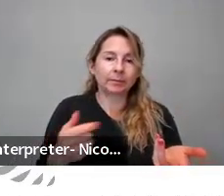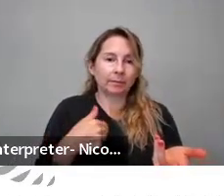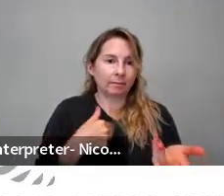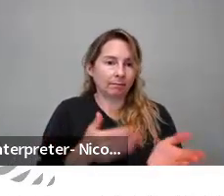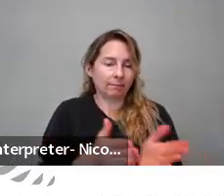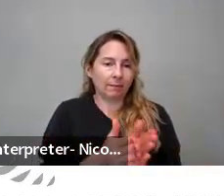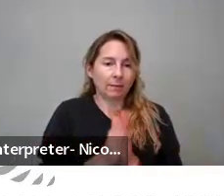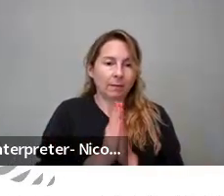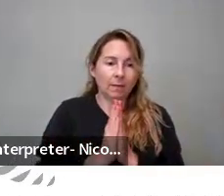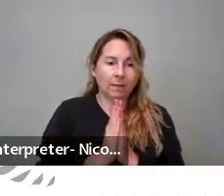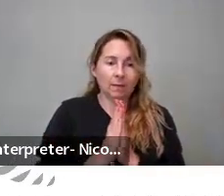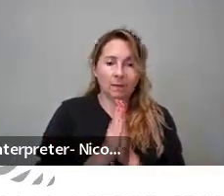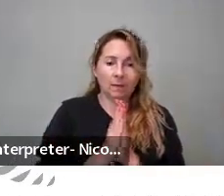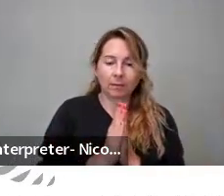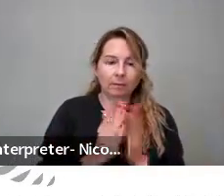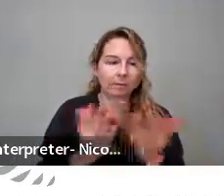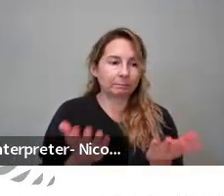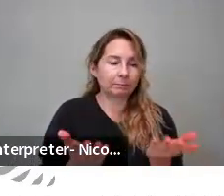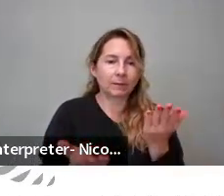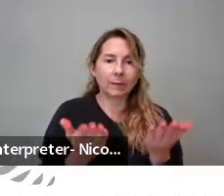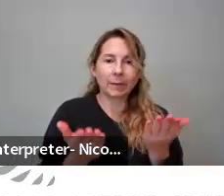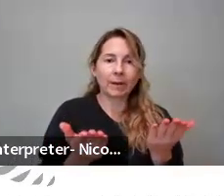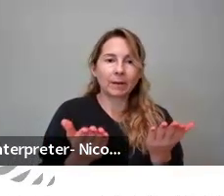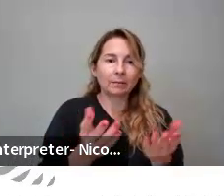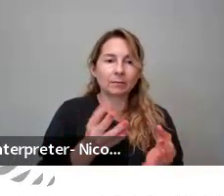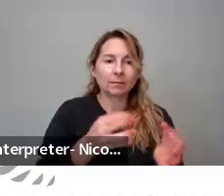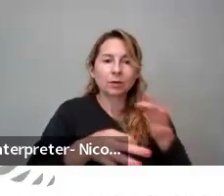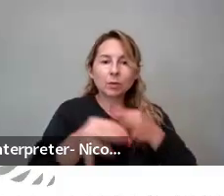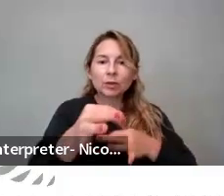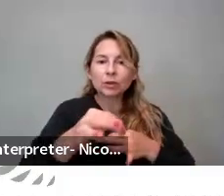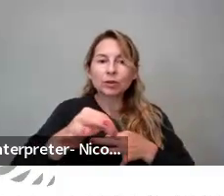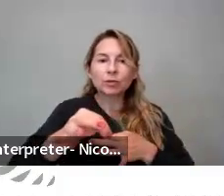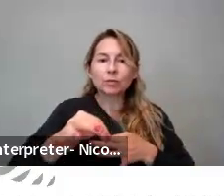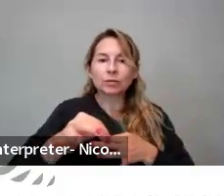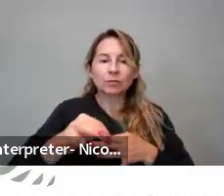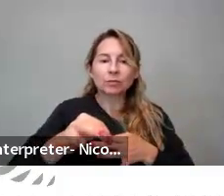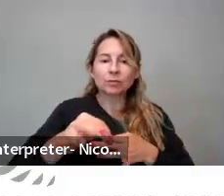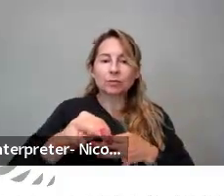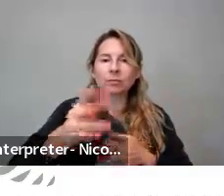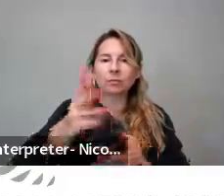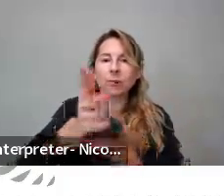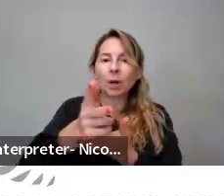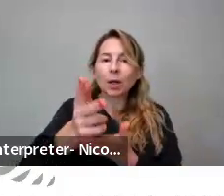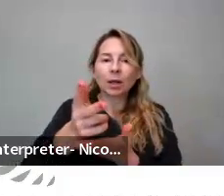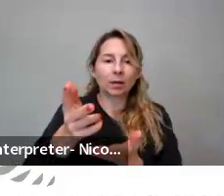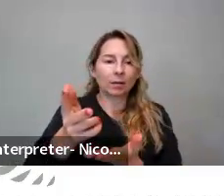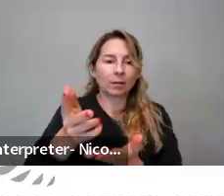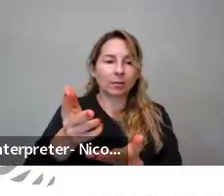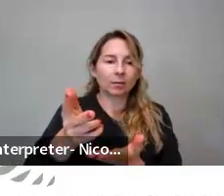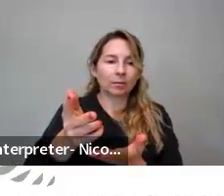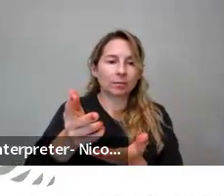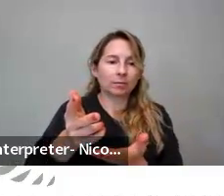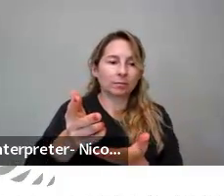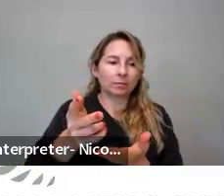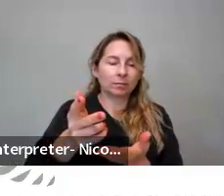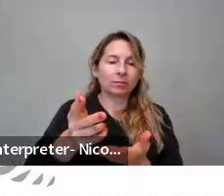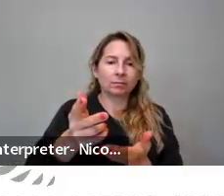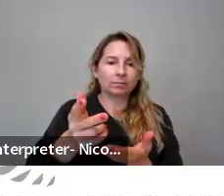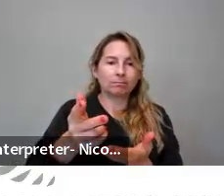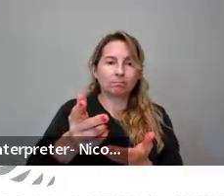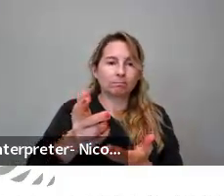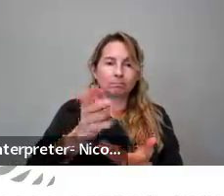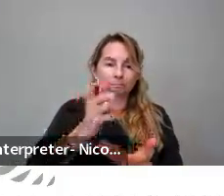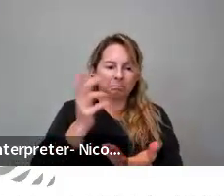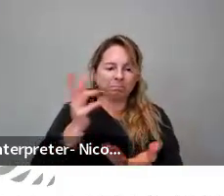requesting to switch parking spots from one where, it's not so conducive based on